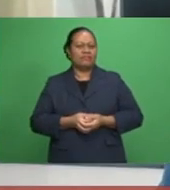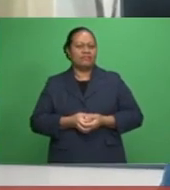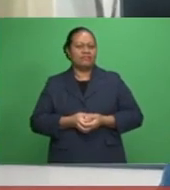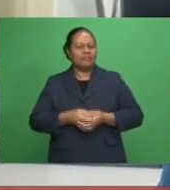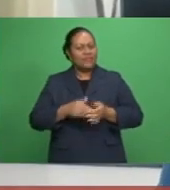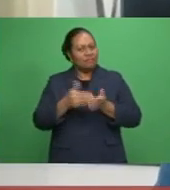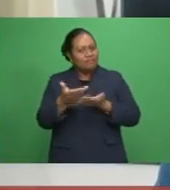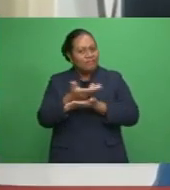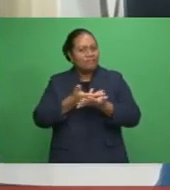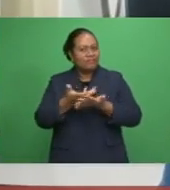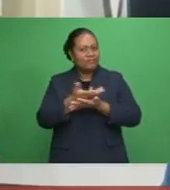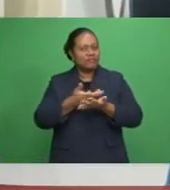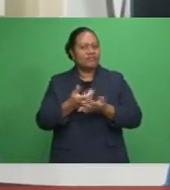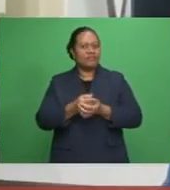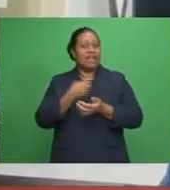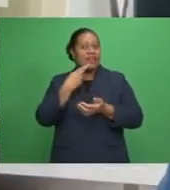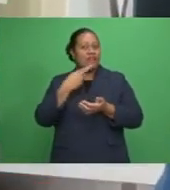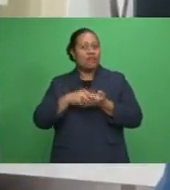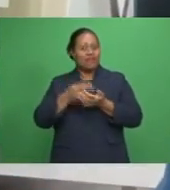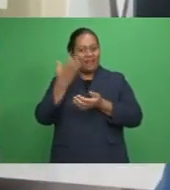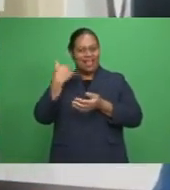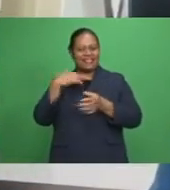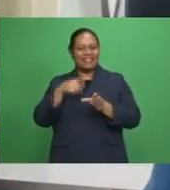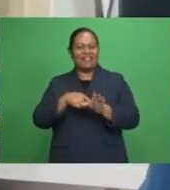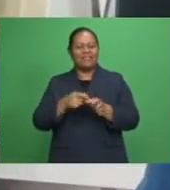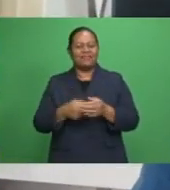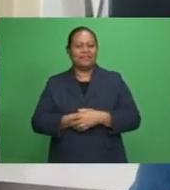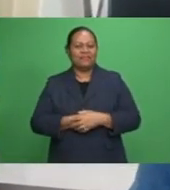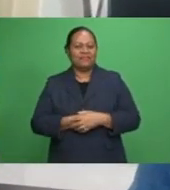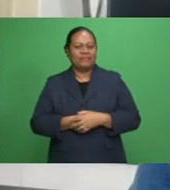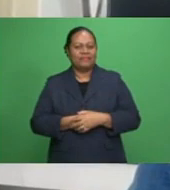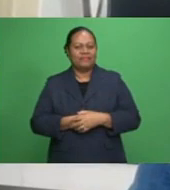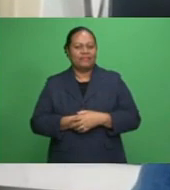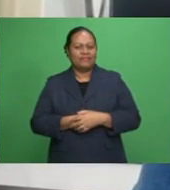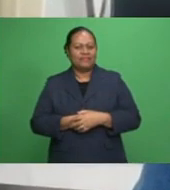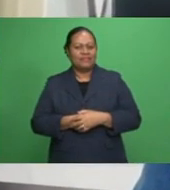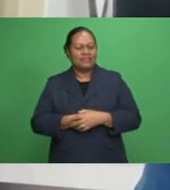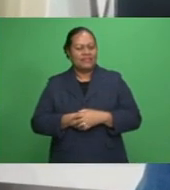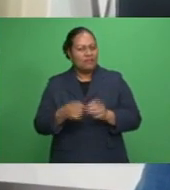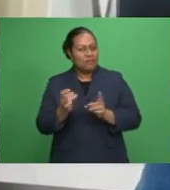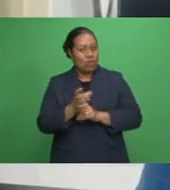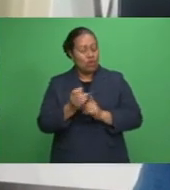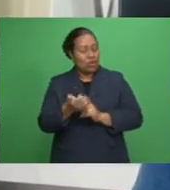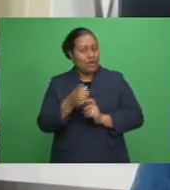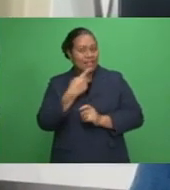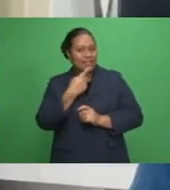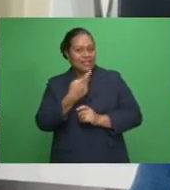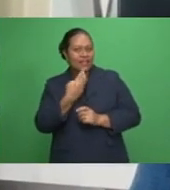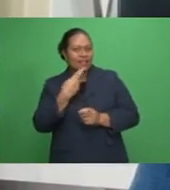discussions will be the reports from last year and more importantly the financial reports,